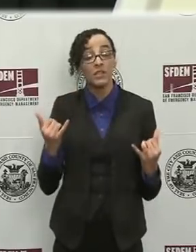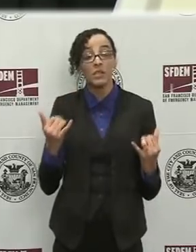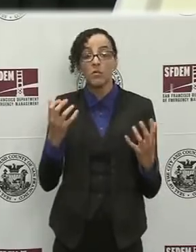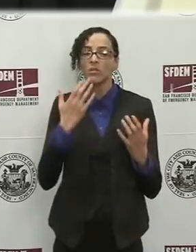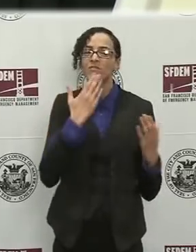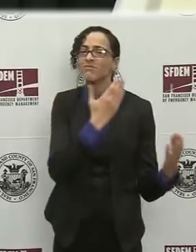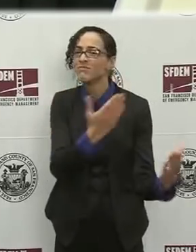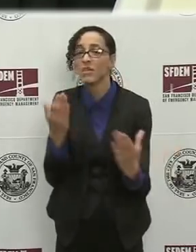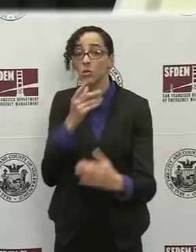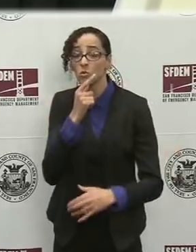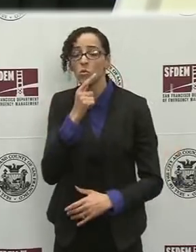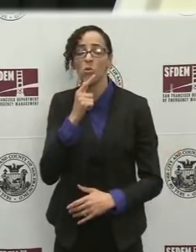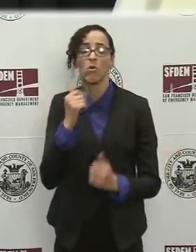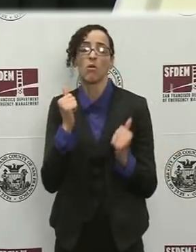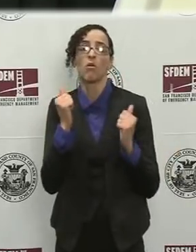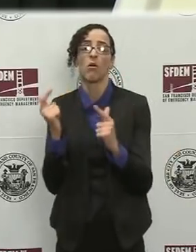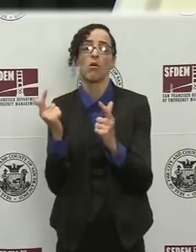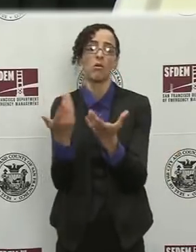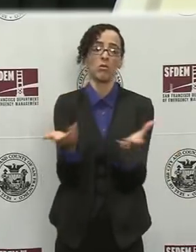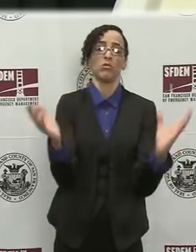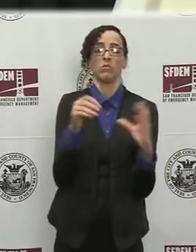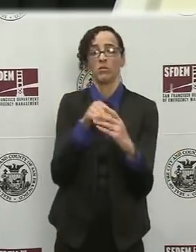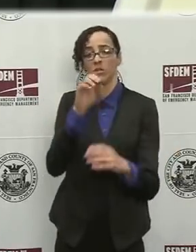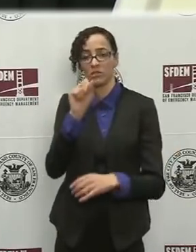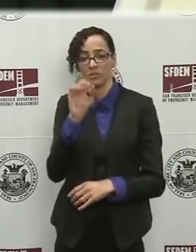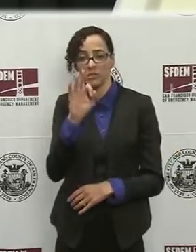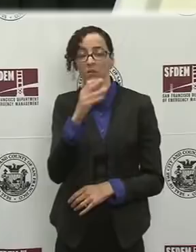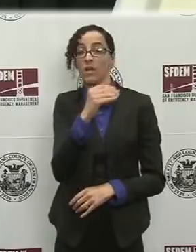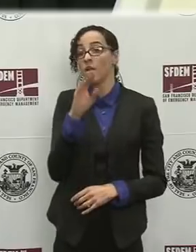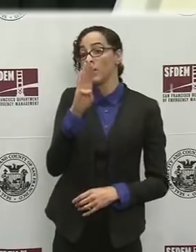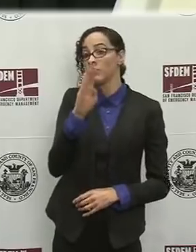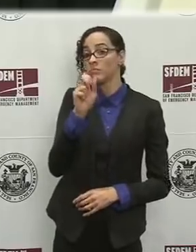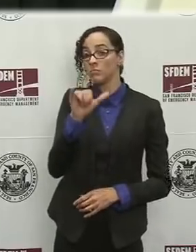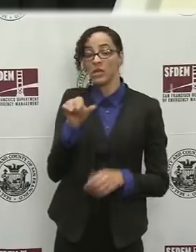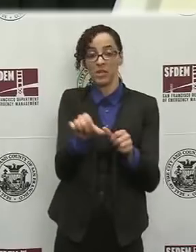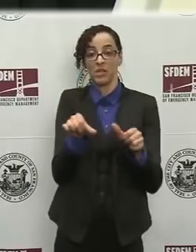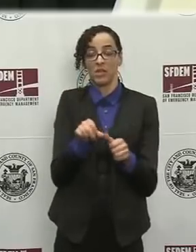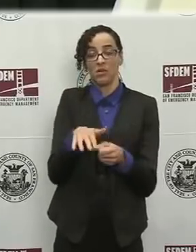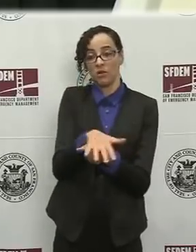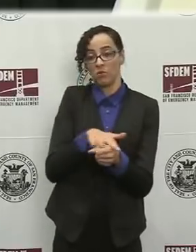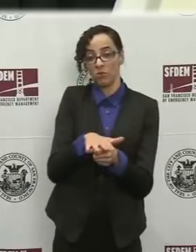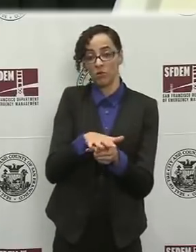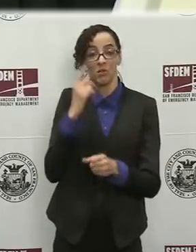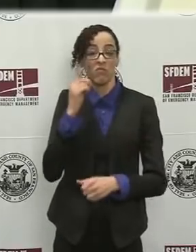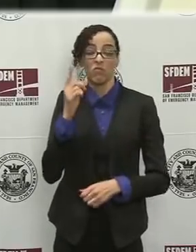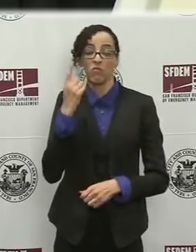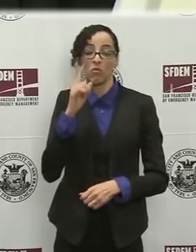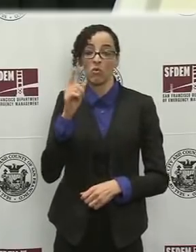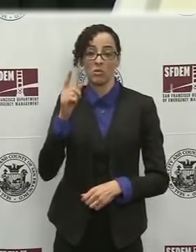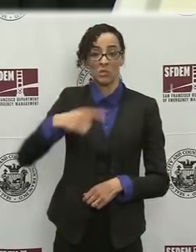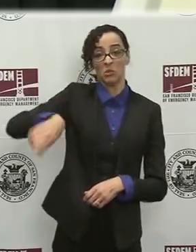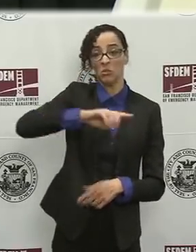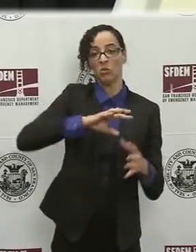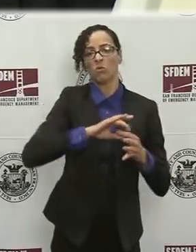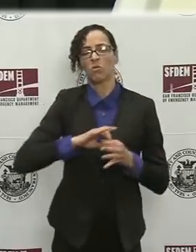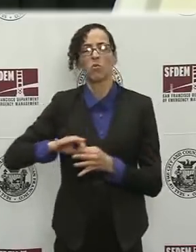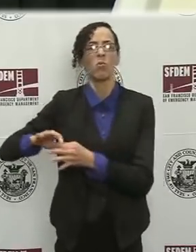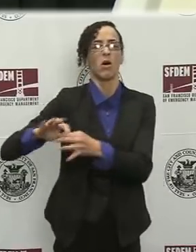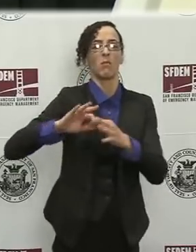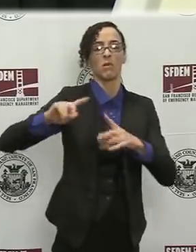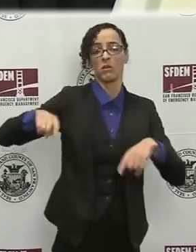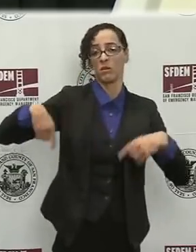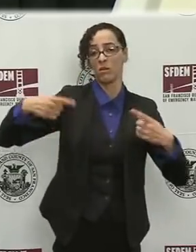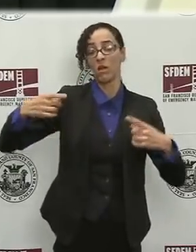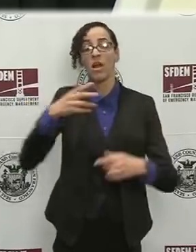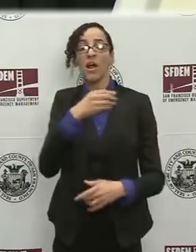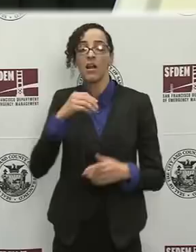in San Francisco and in the Bay Area region for their cooperation and everything they are